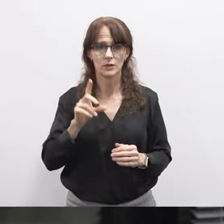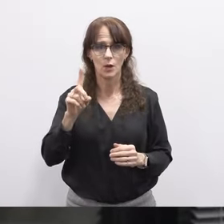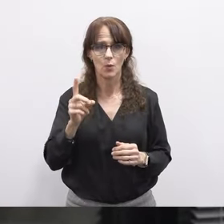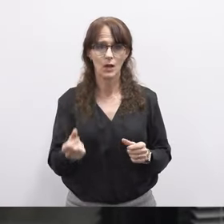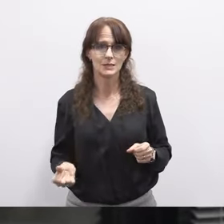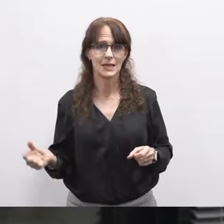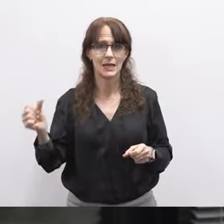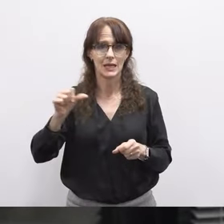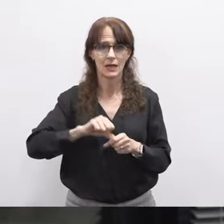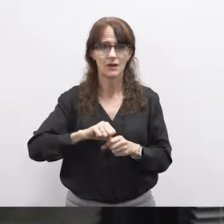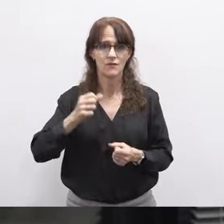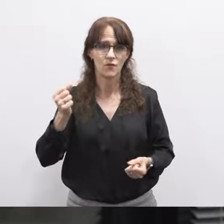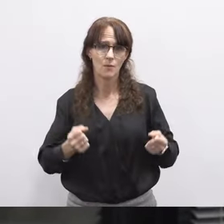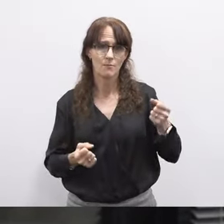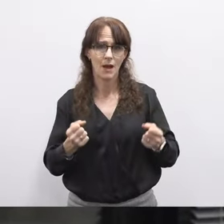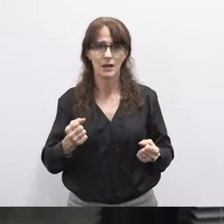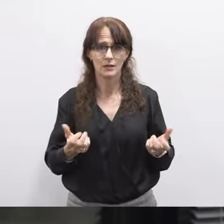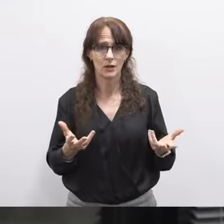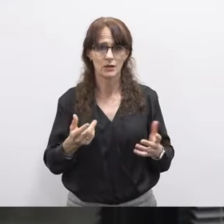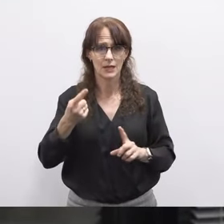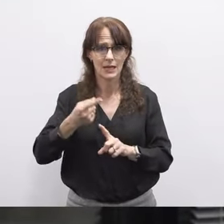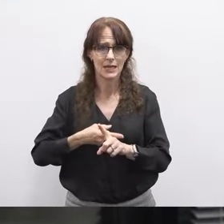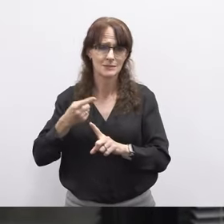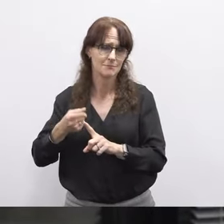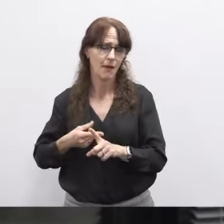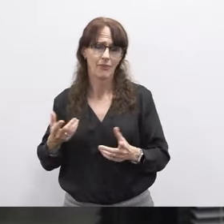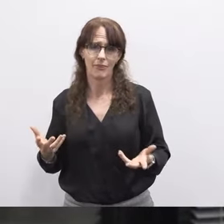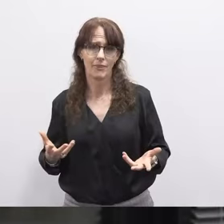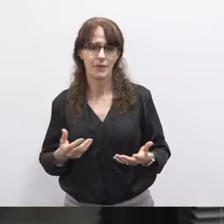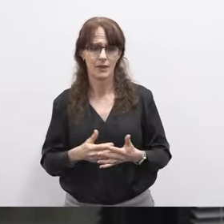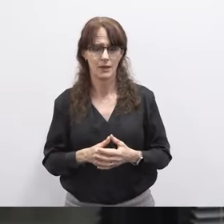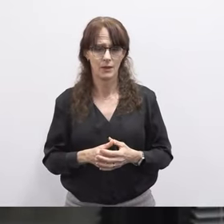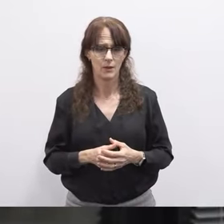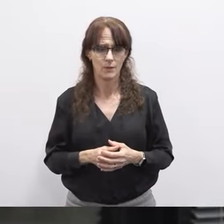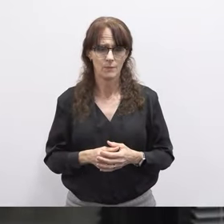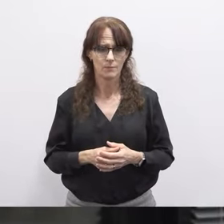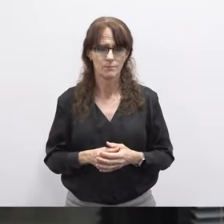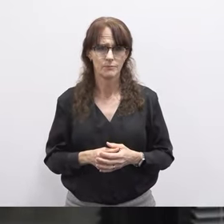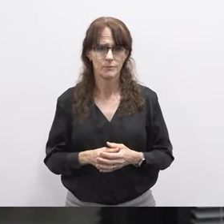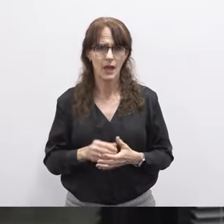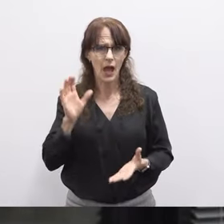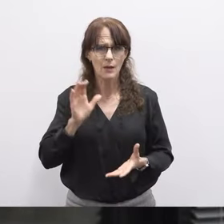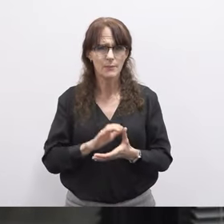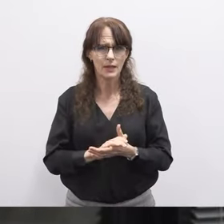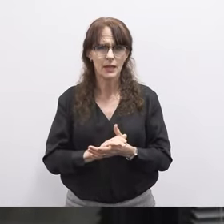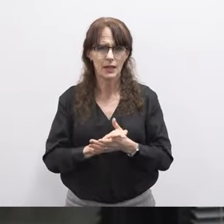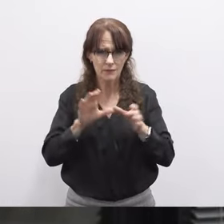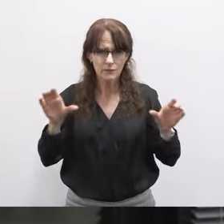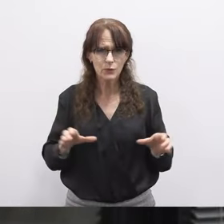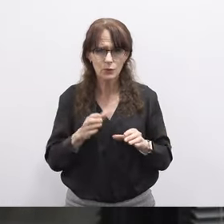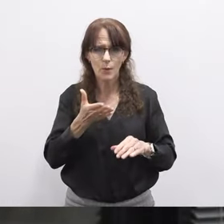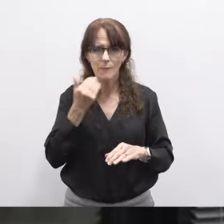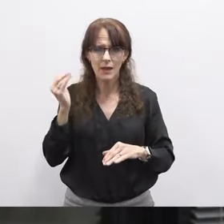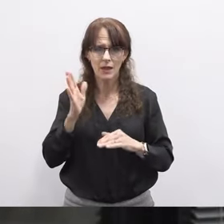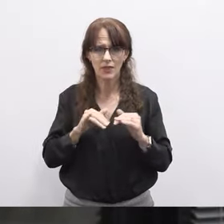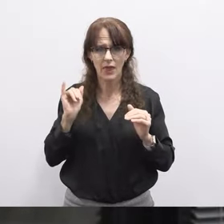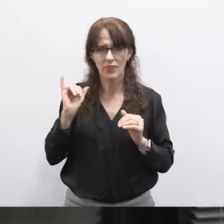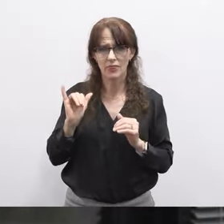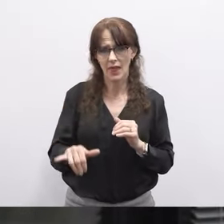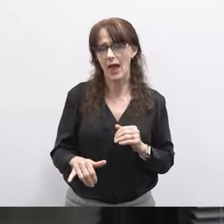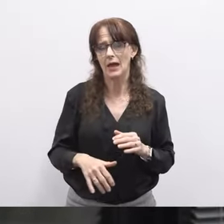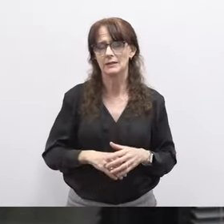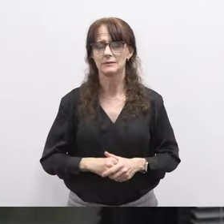gas for my car each month. And that, you know, I believe you can do much better than that.